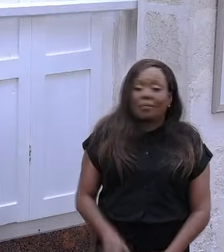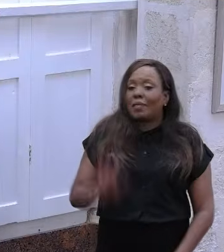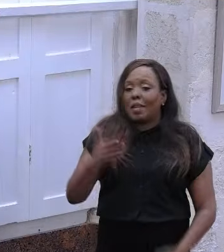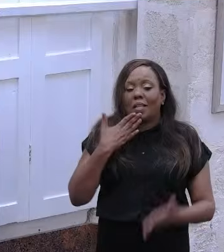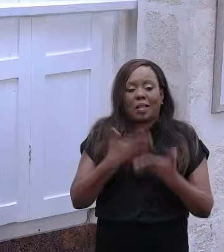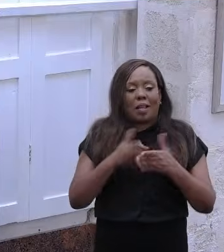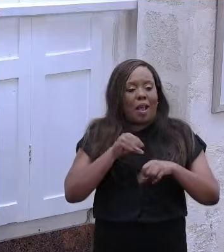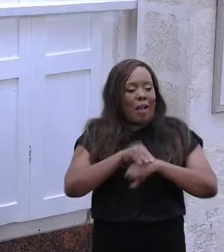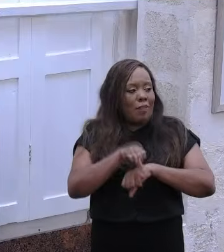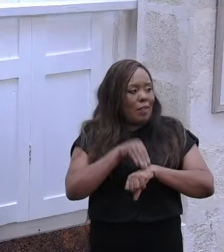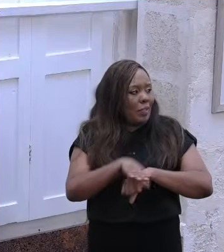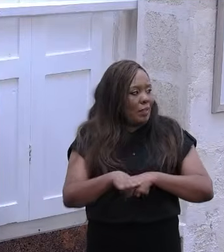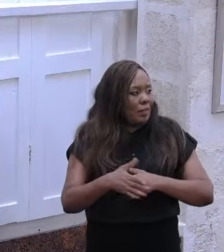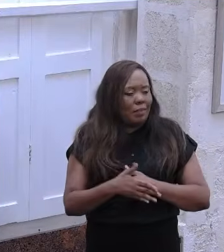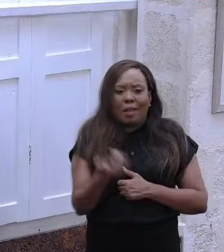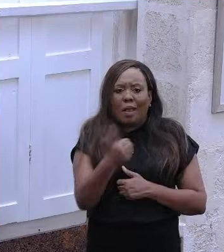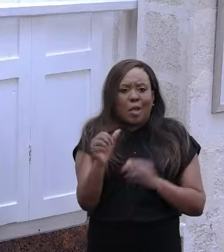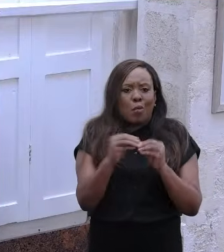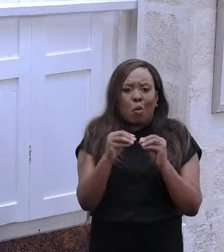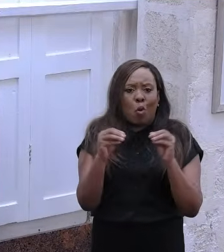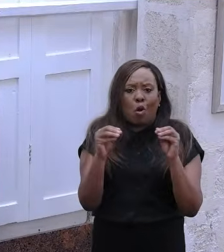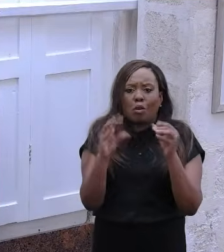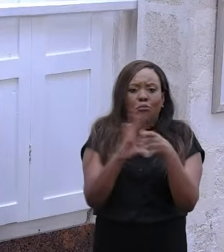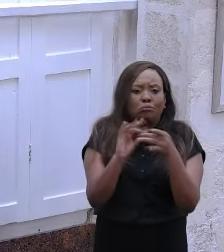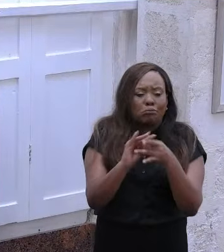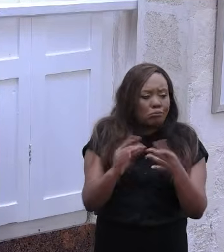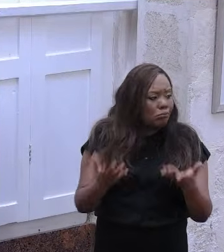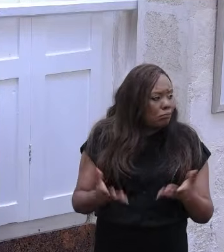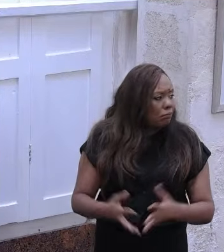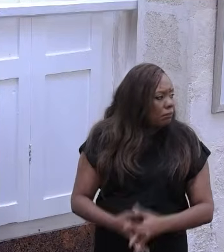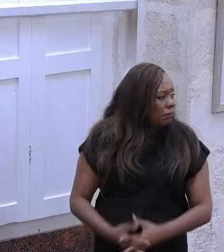well. Any further comments on it?